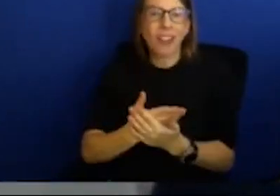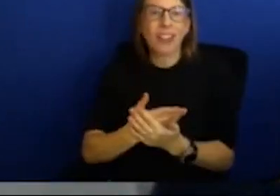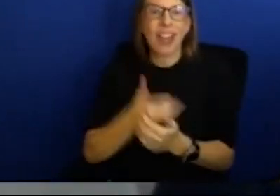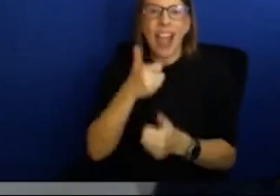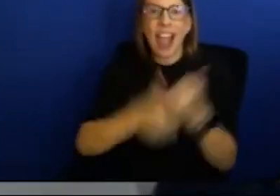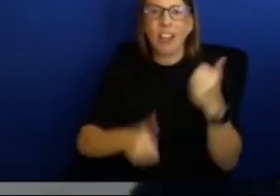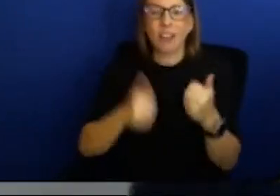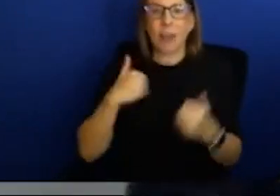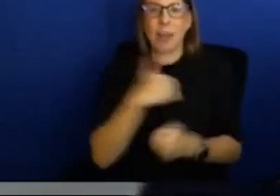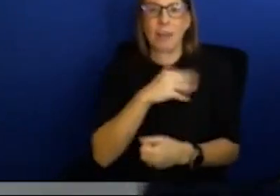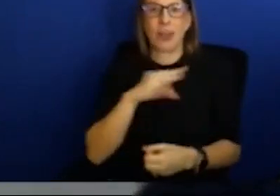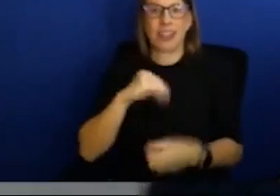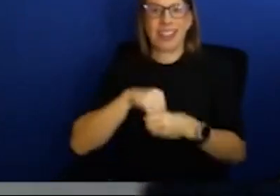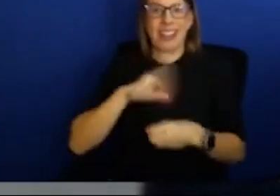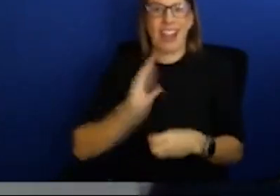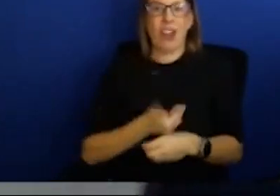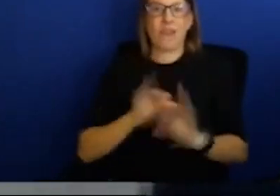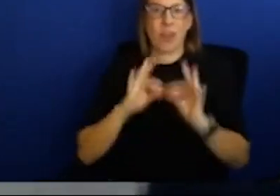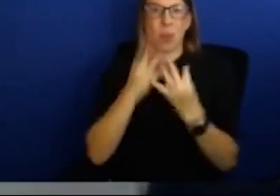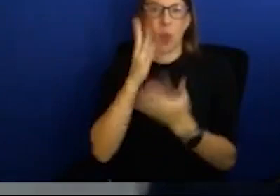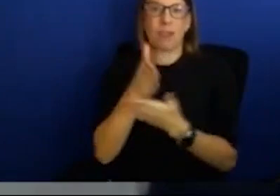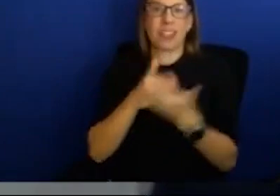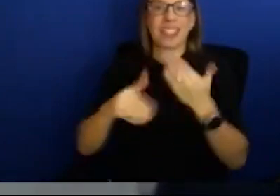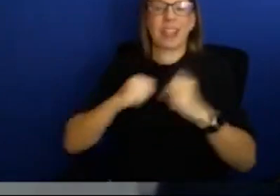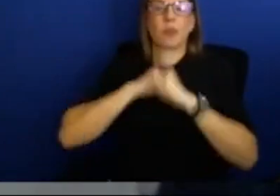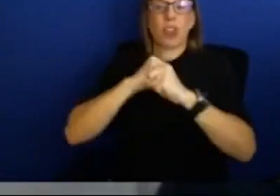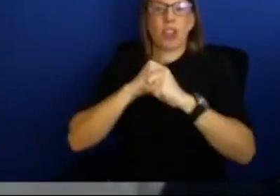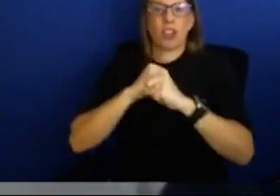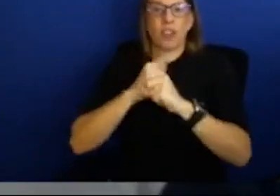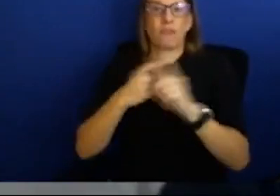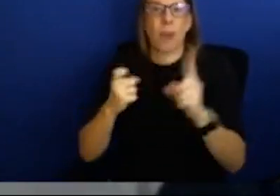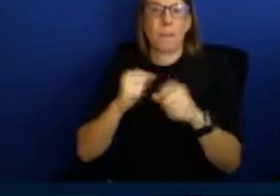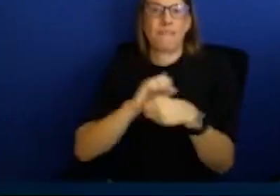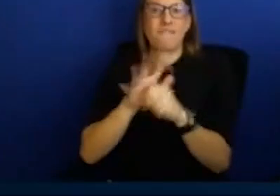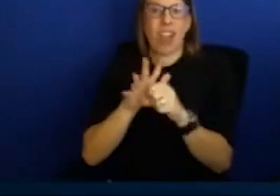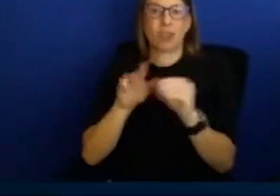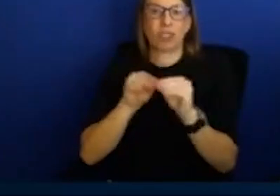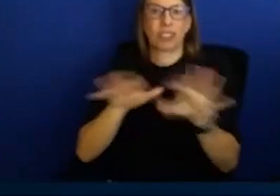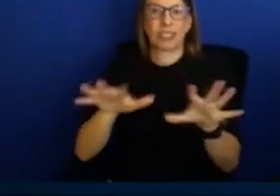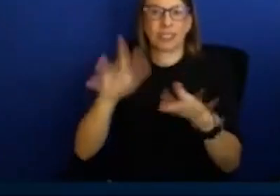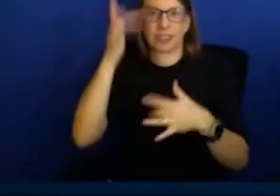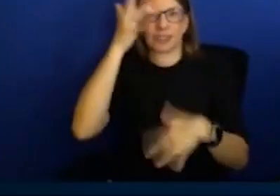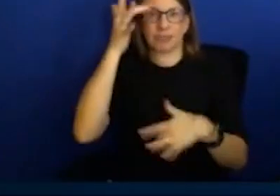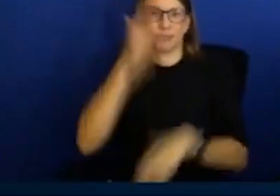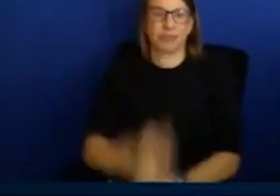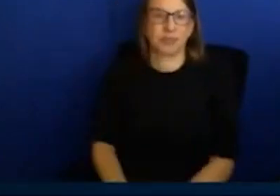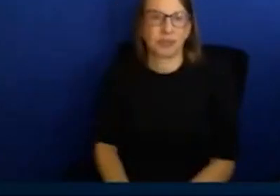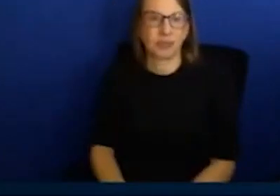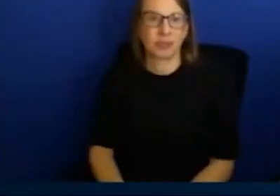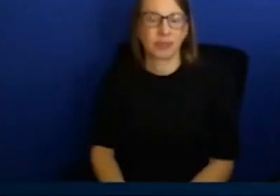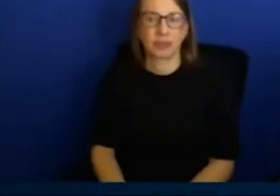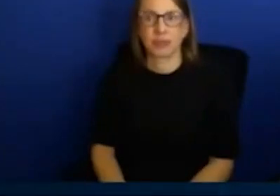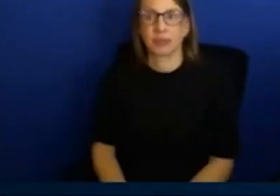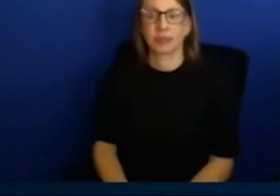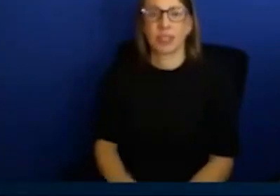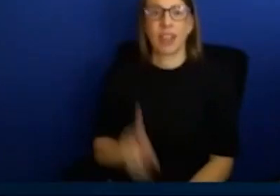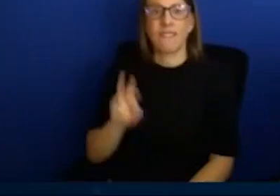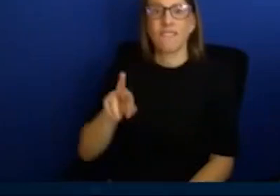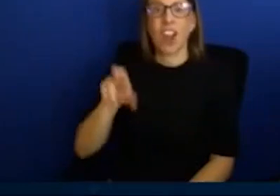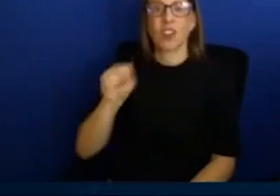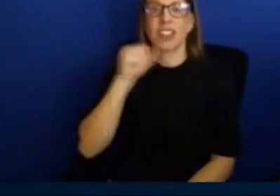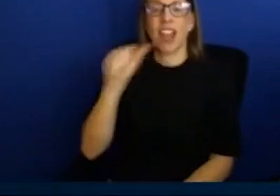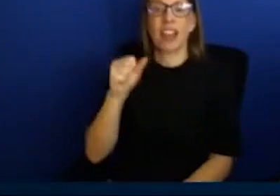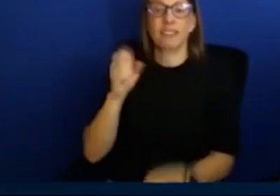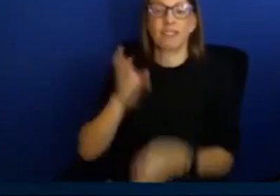our family will have at least some protection against the virus on board. That could not have been said better. This virus is not over until everyone is